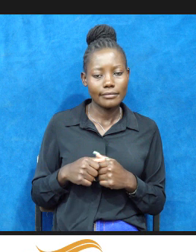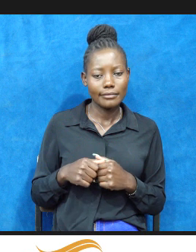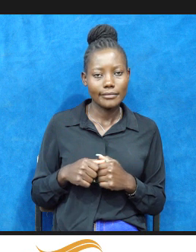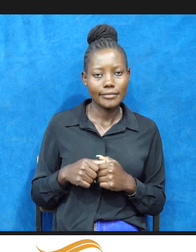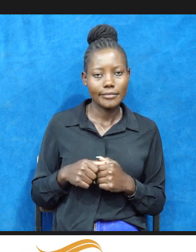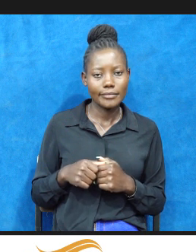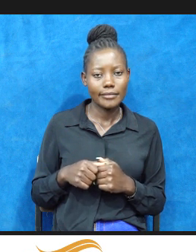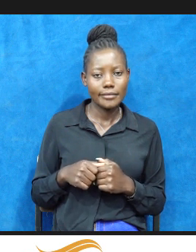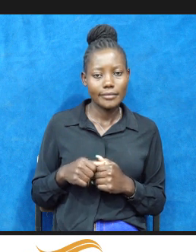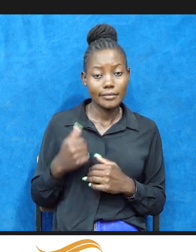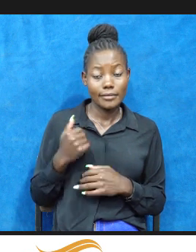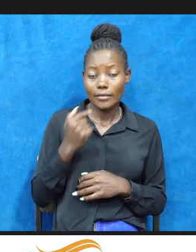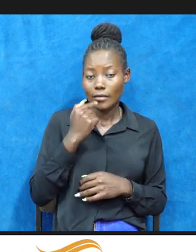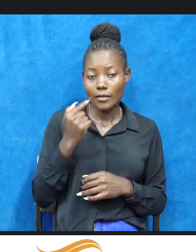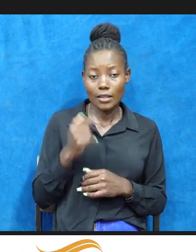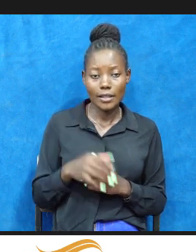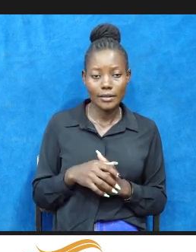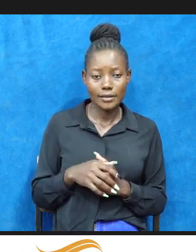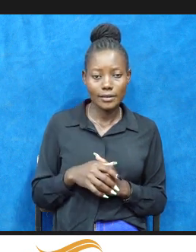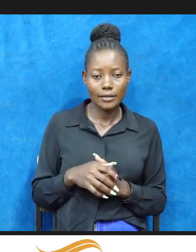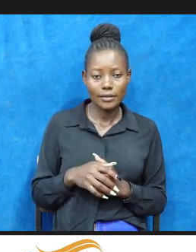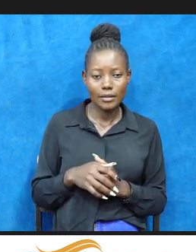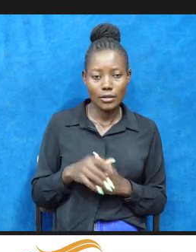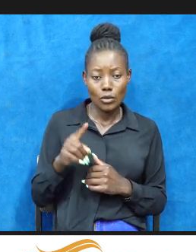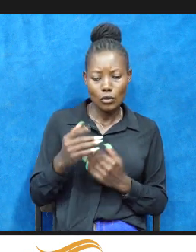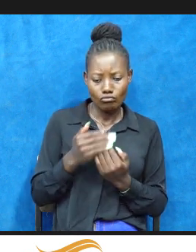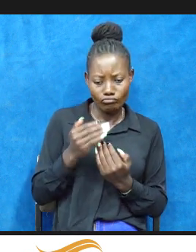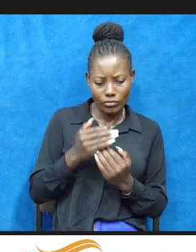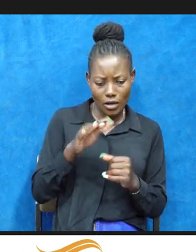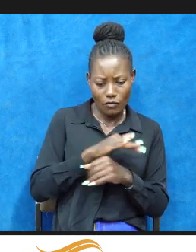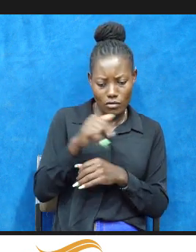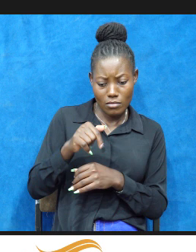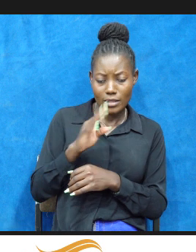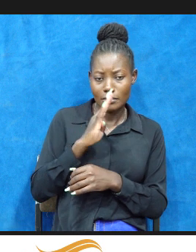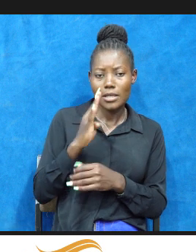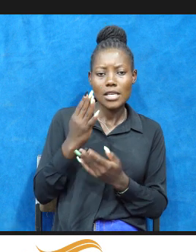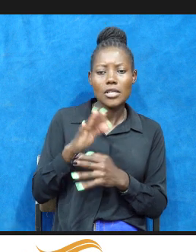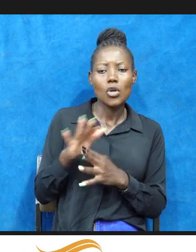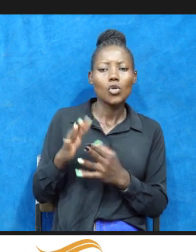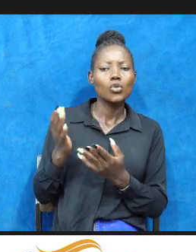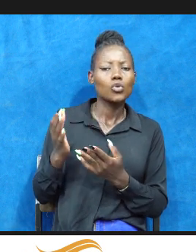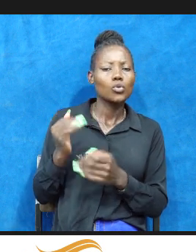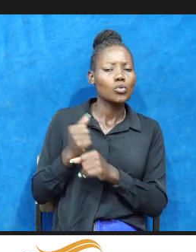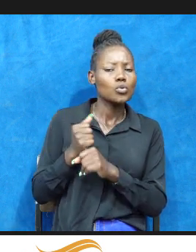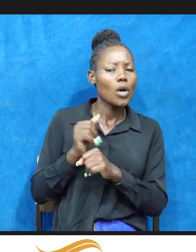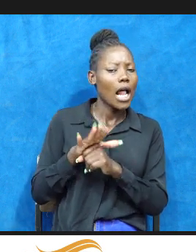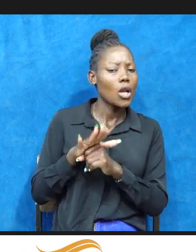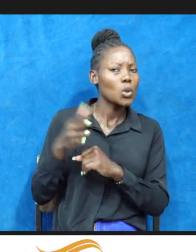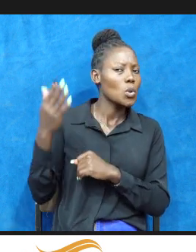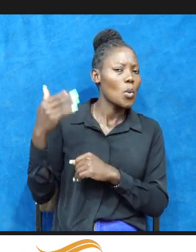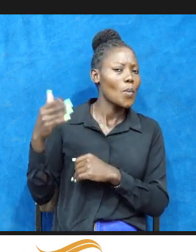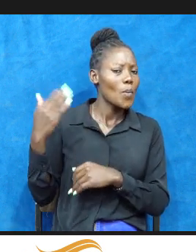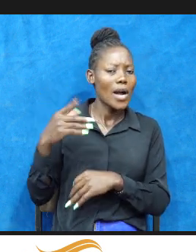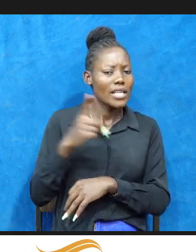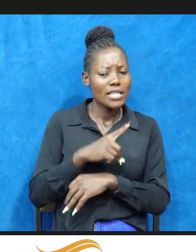I would say this, that you have to be careful and not to overload. You know, back in the 80s,